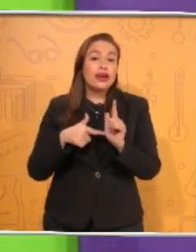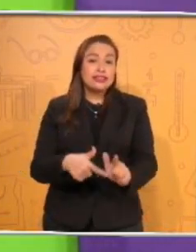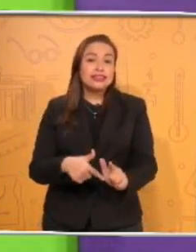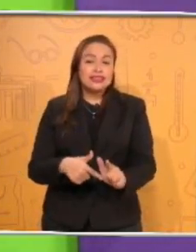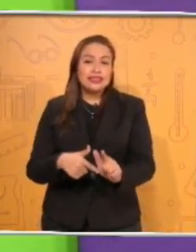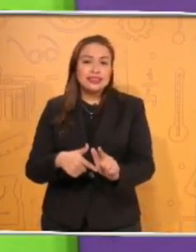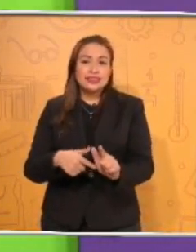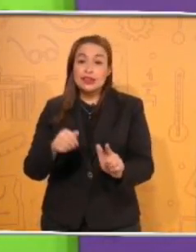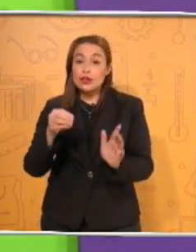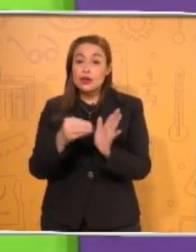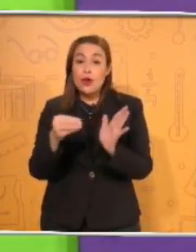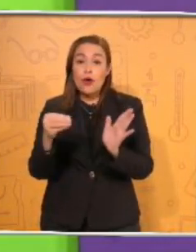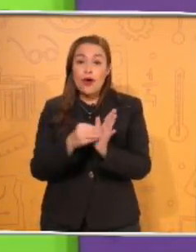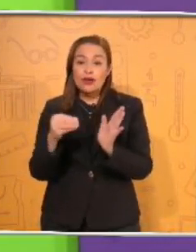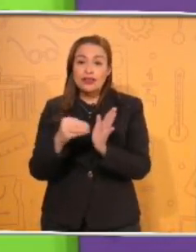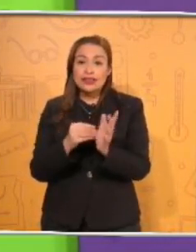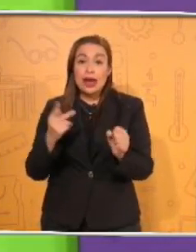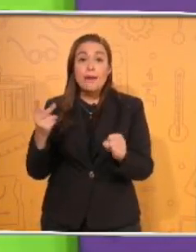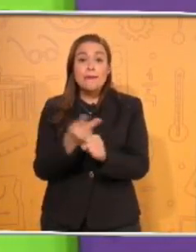a specific